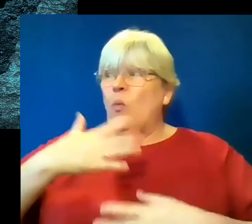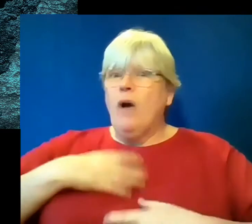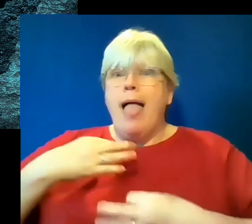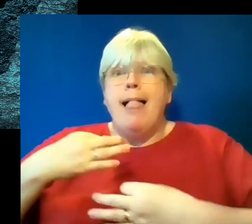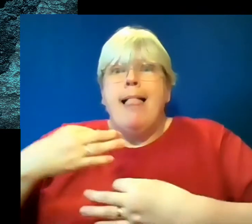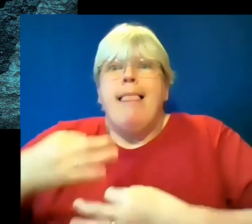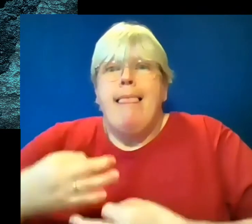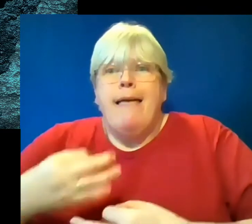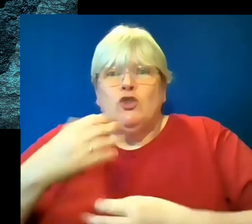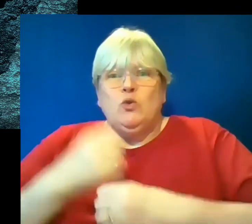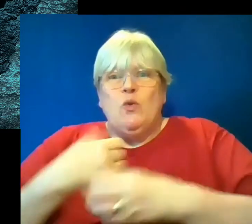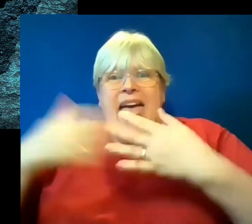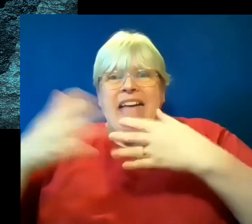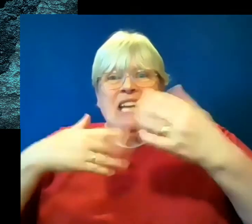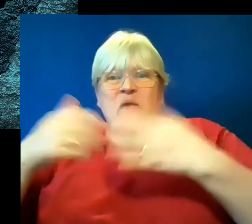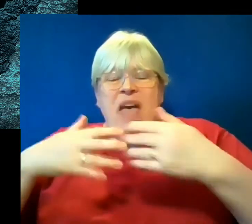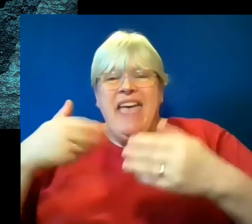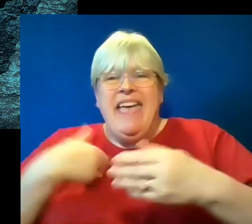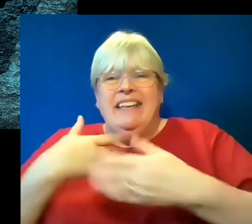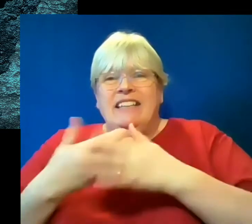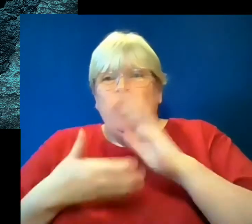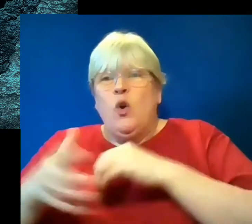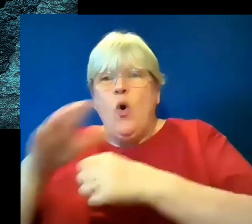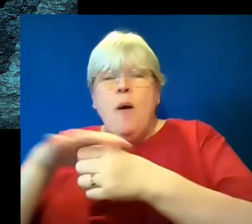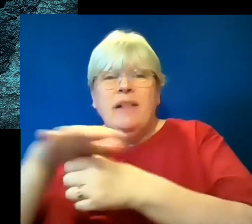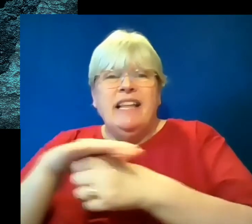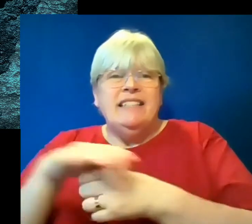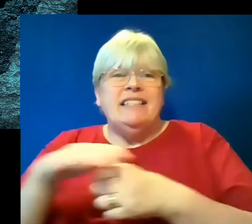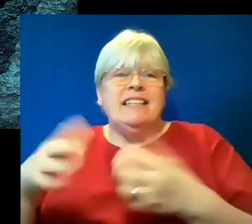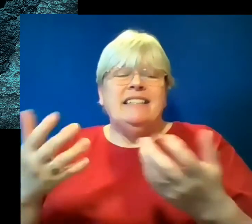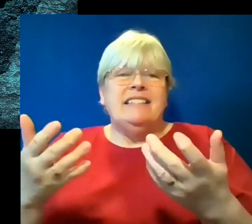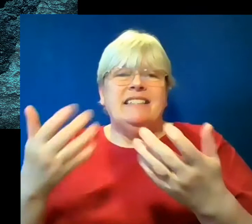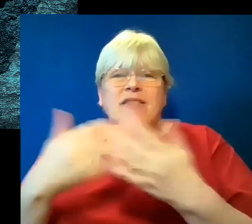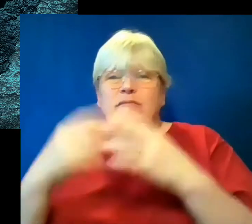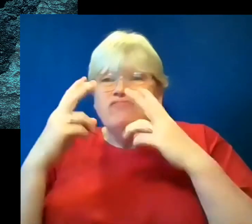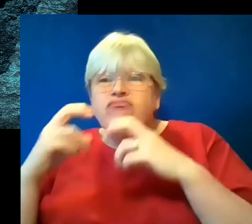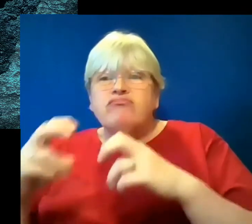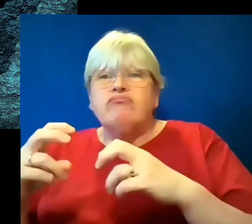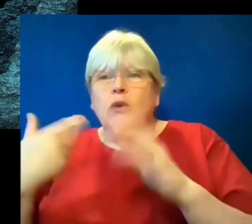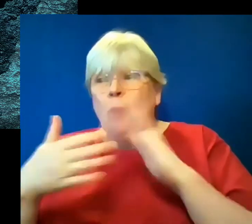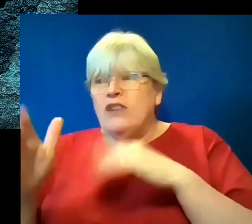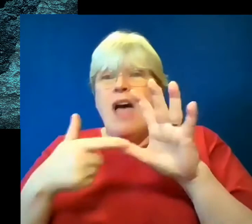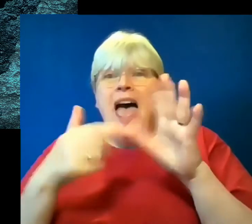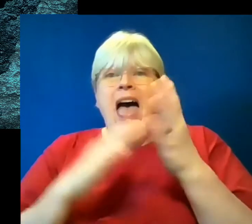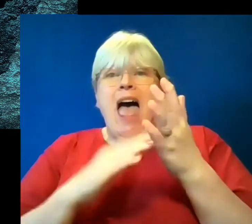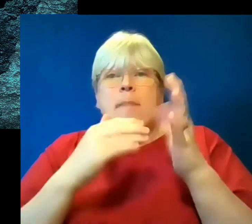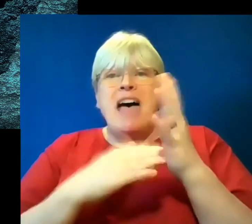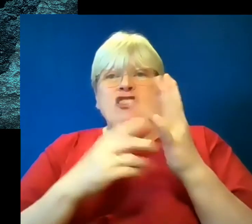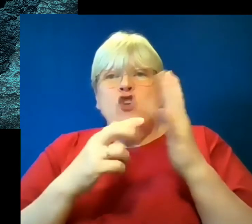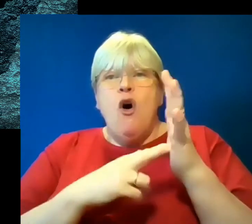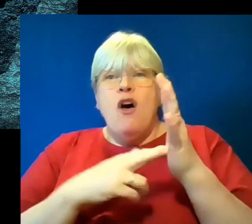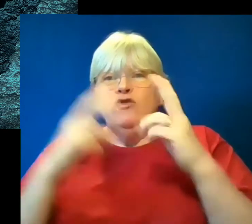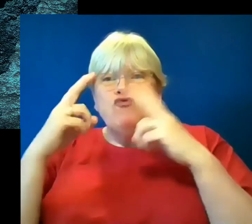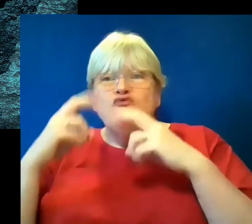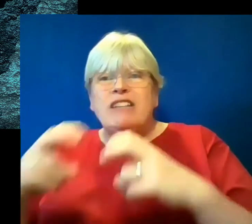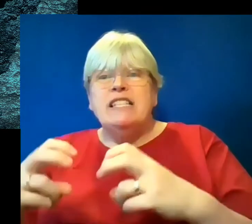places you want to go anyway. That I went to the Amazon to research the explorer, and you get to tell everyone that it was very